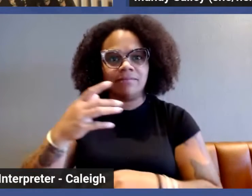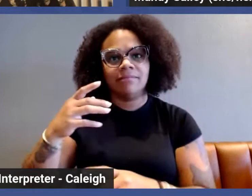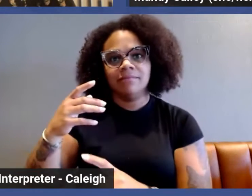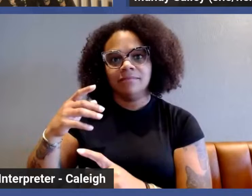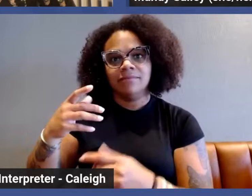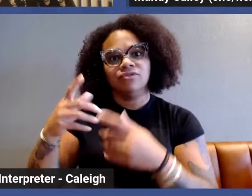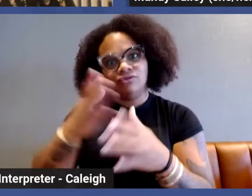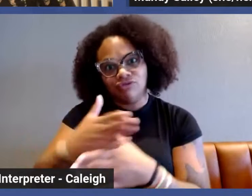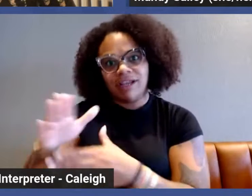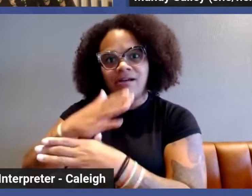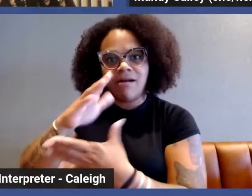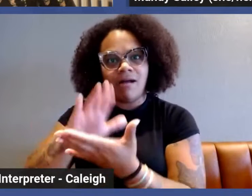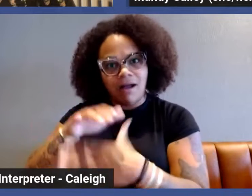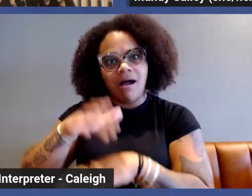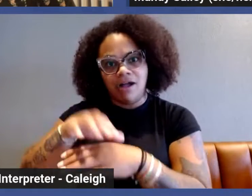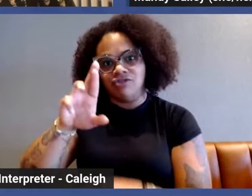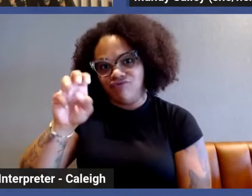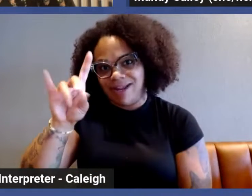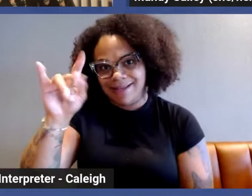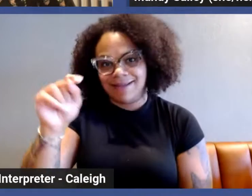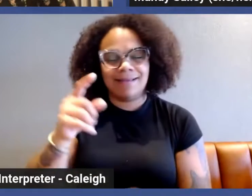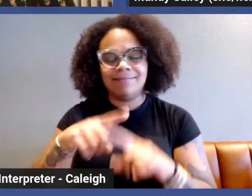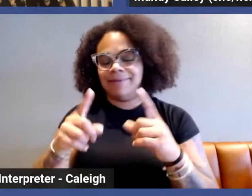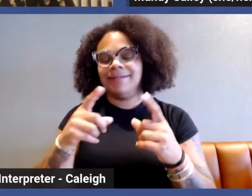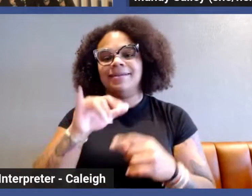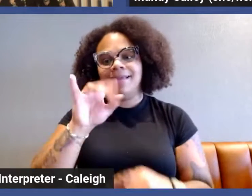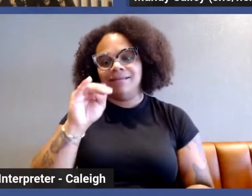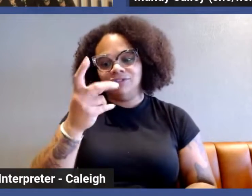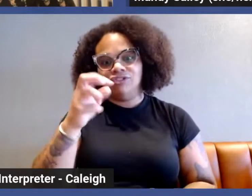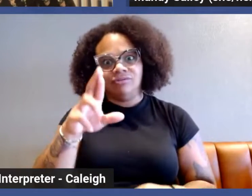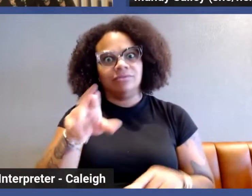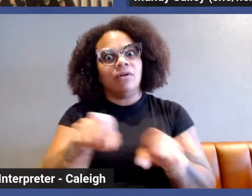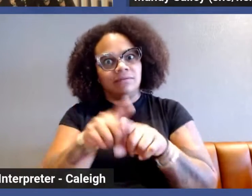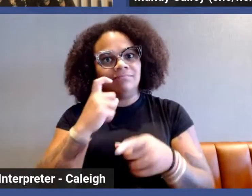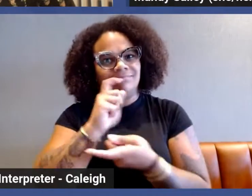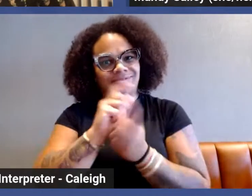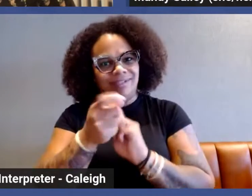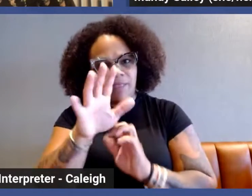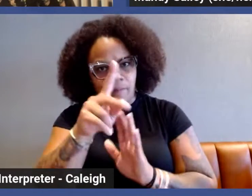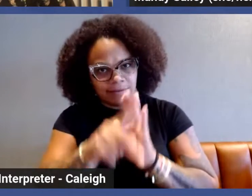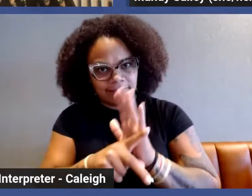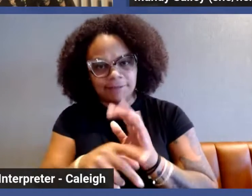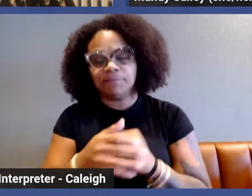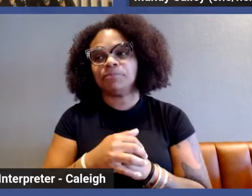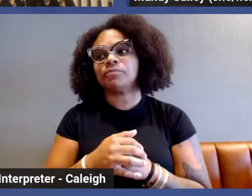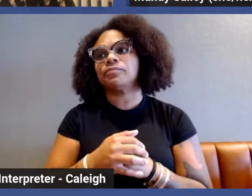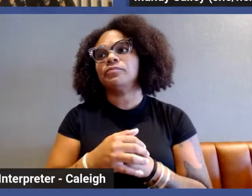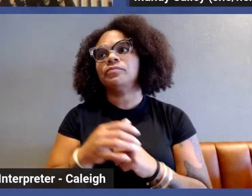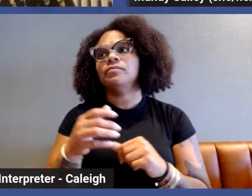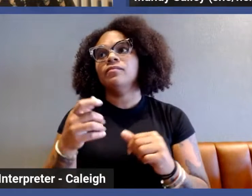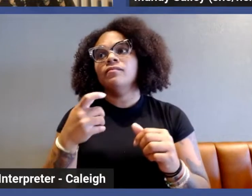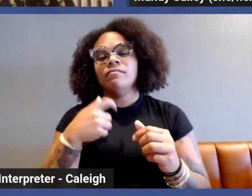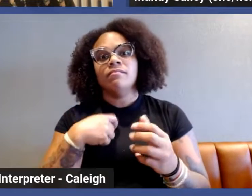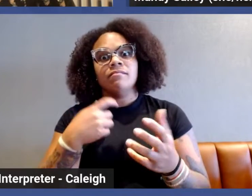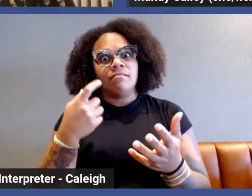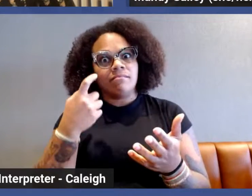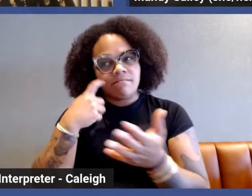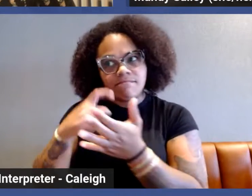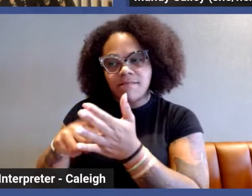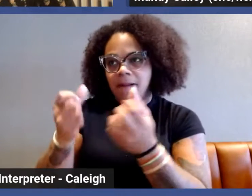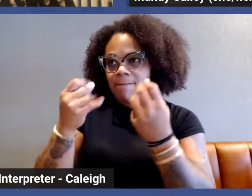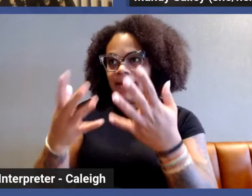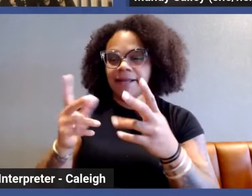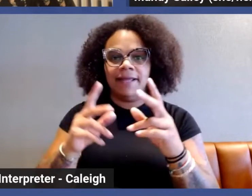content. So there's constantly changes happening that make anybody posting not safe for work